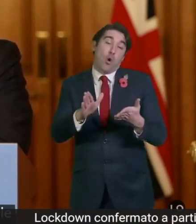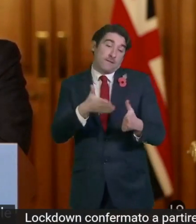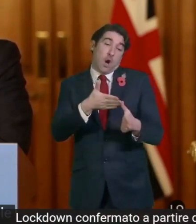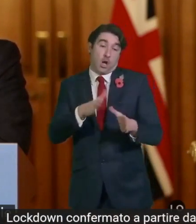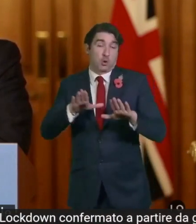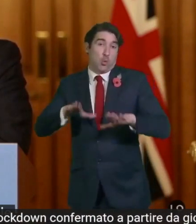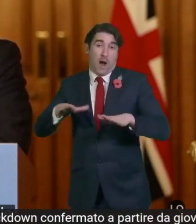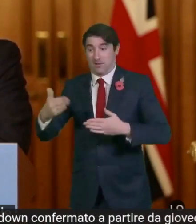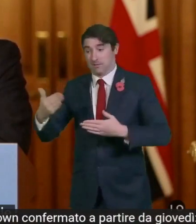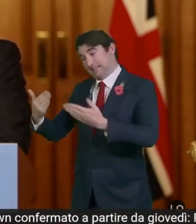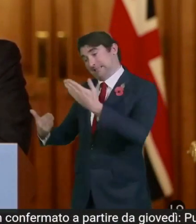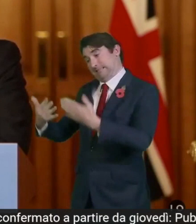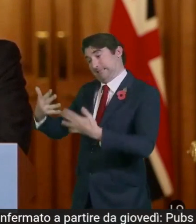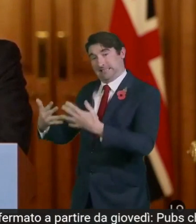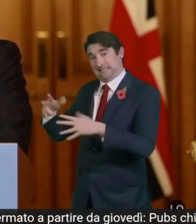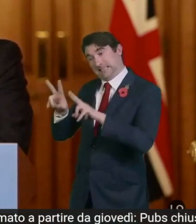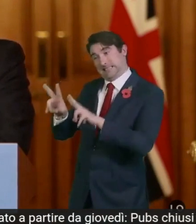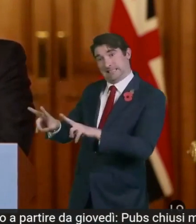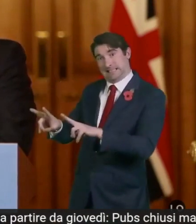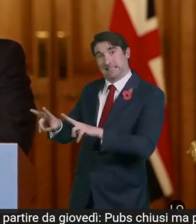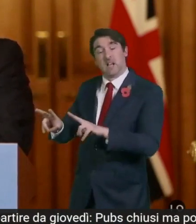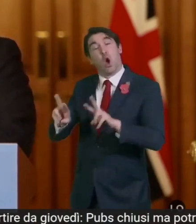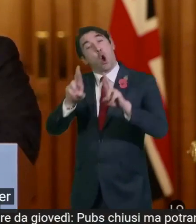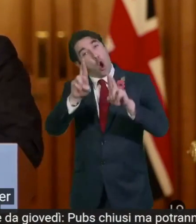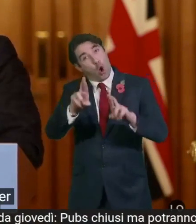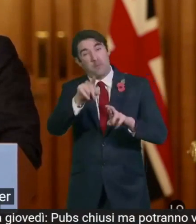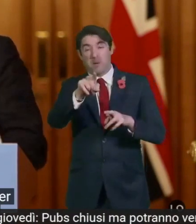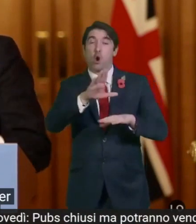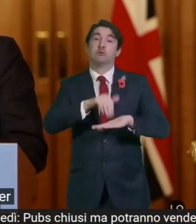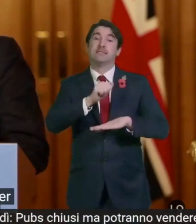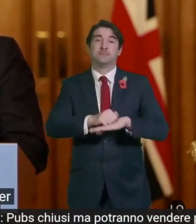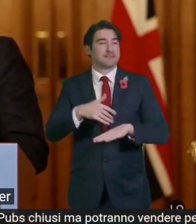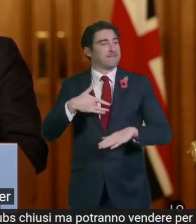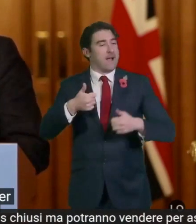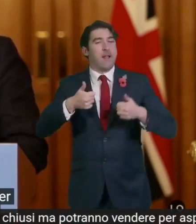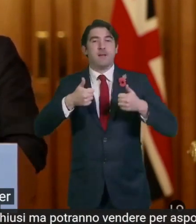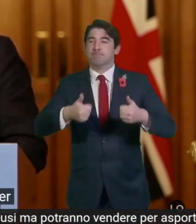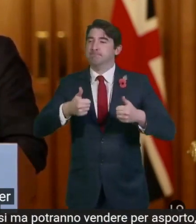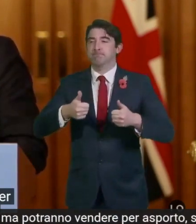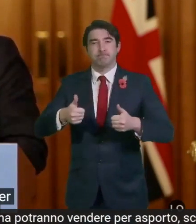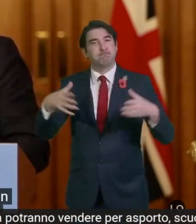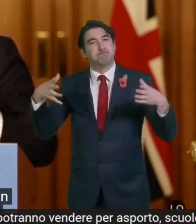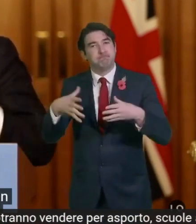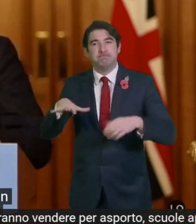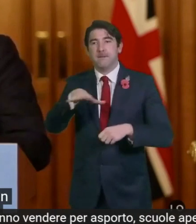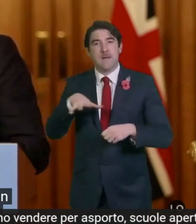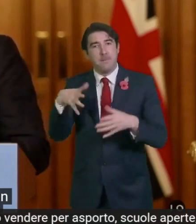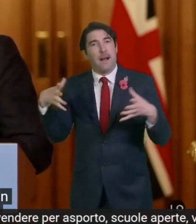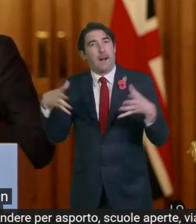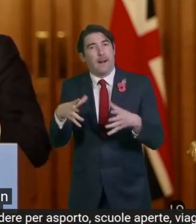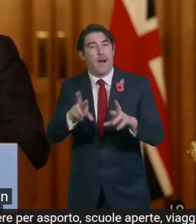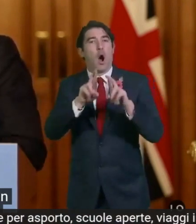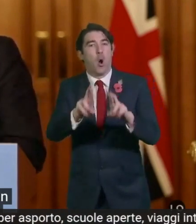to a normal Christmas as a result. But more important than that, we will be able to spare